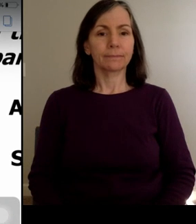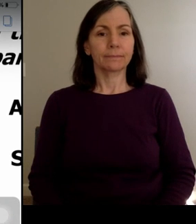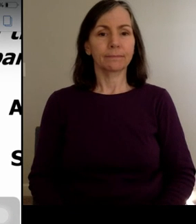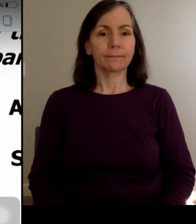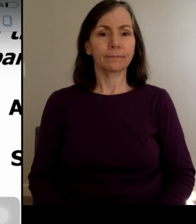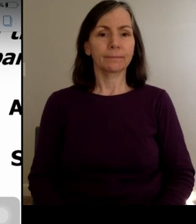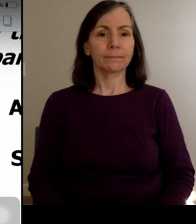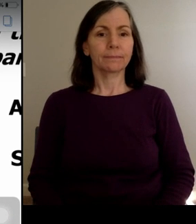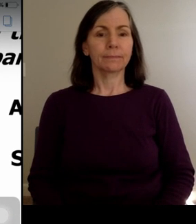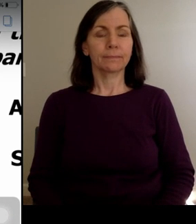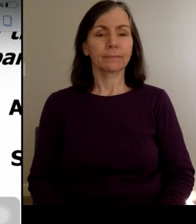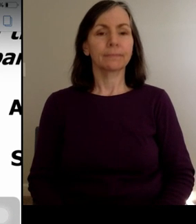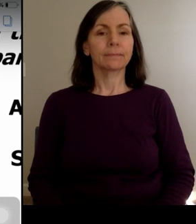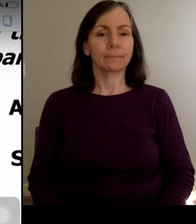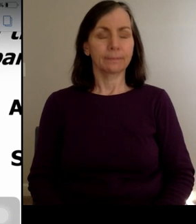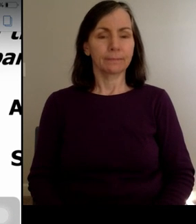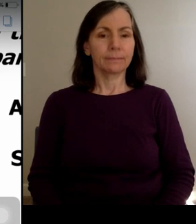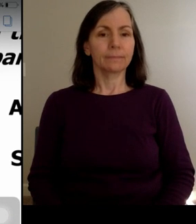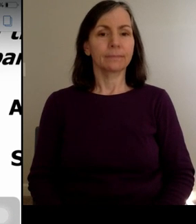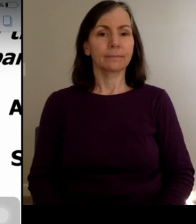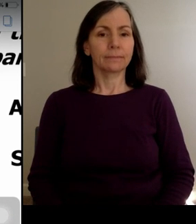Okay.